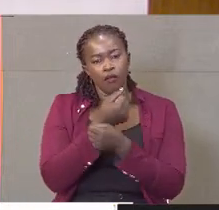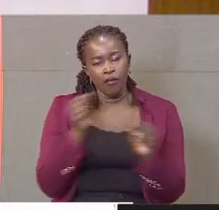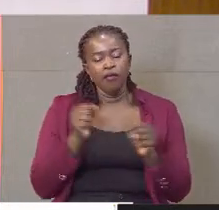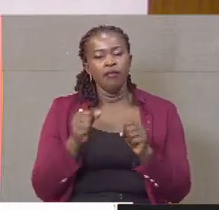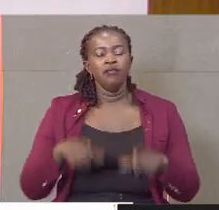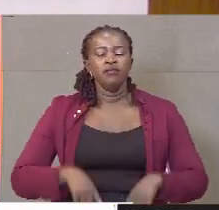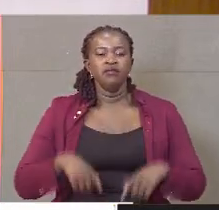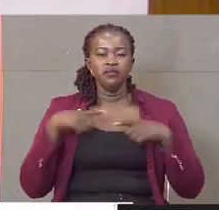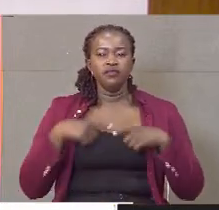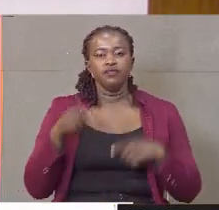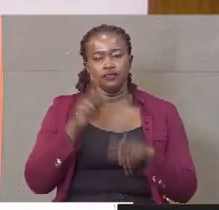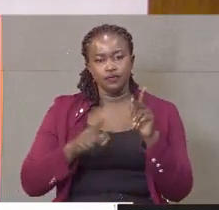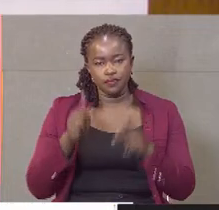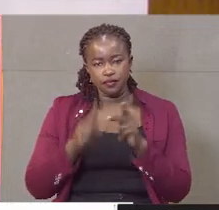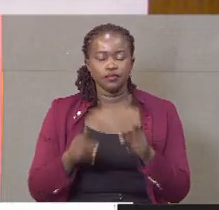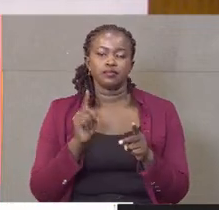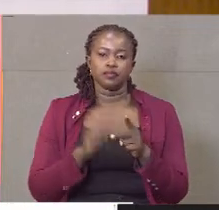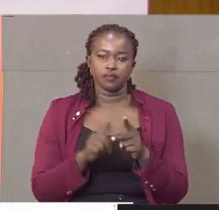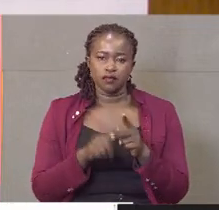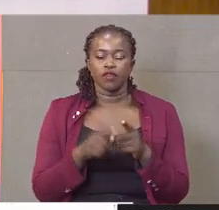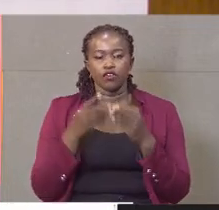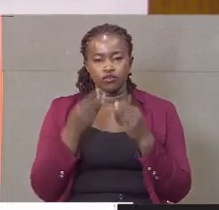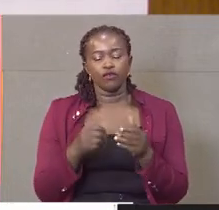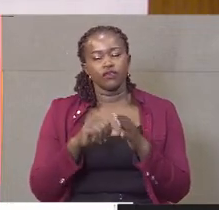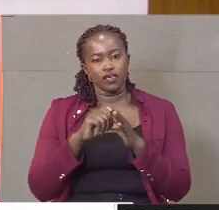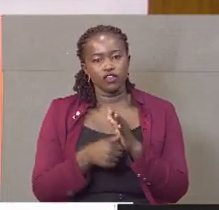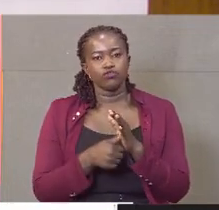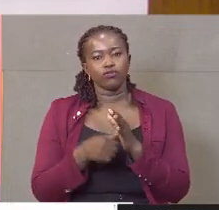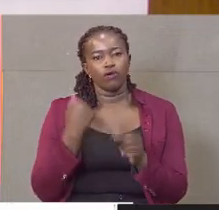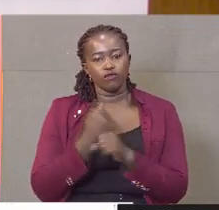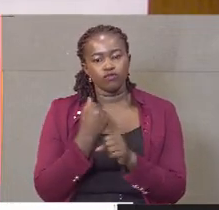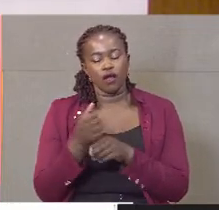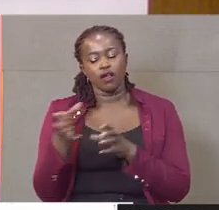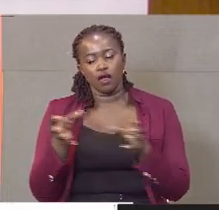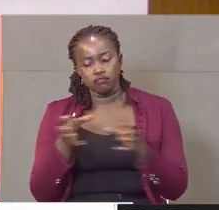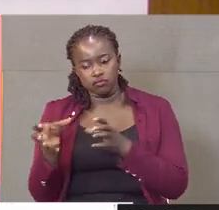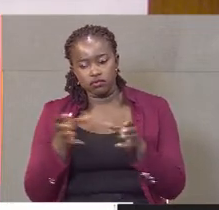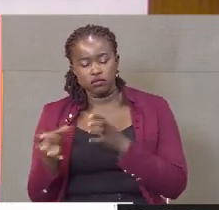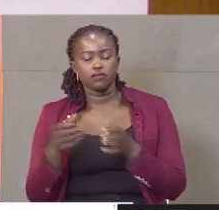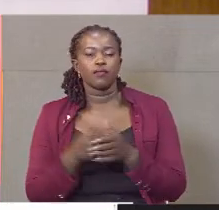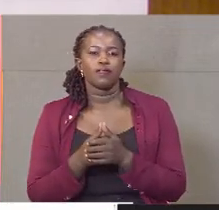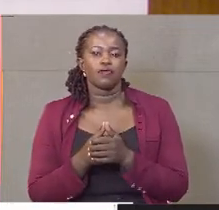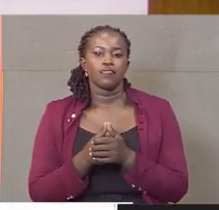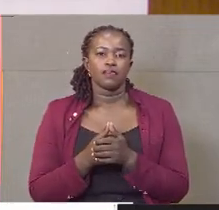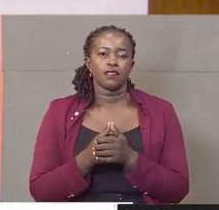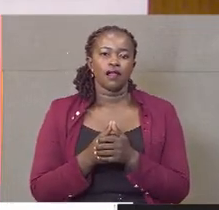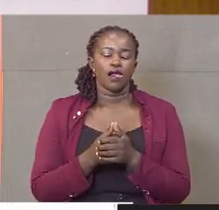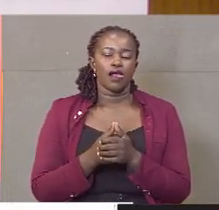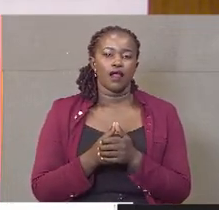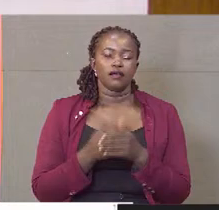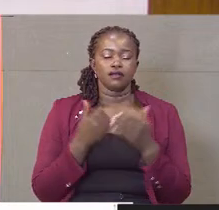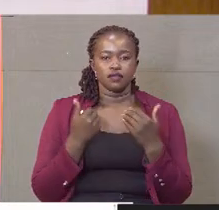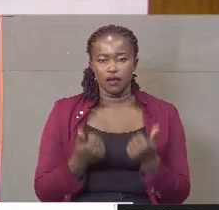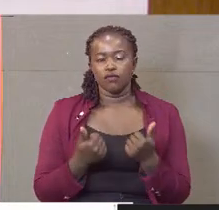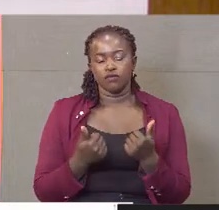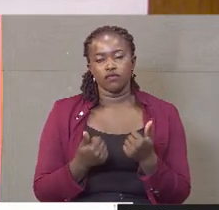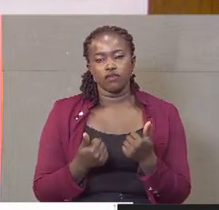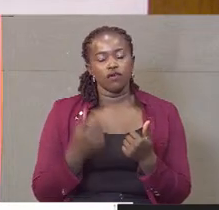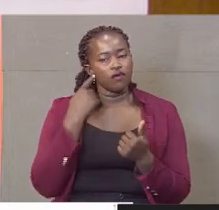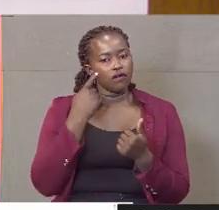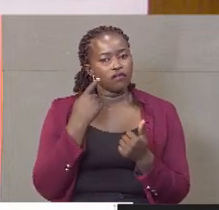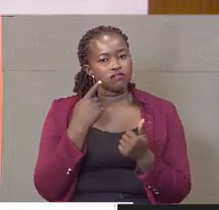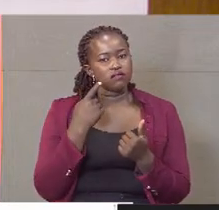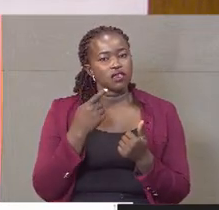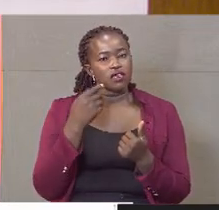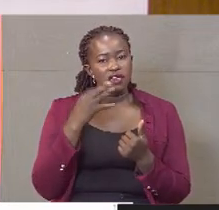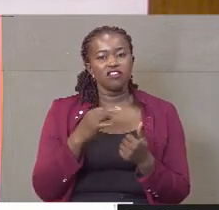people, but also handle the issue of the shoddy work. Lumping the two at the expense of the people will cause